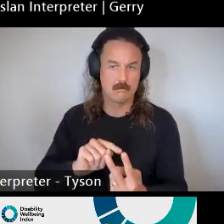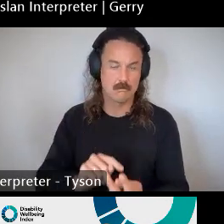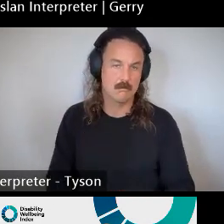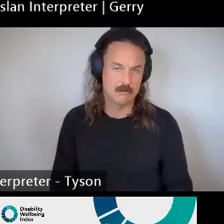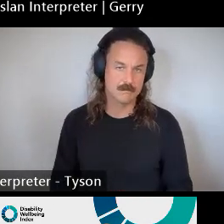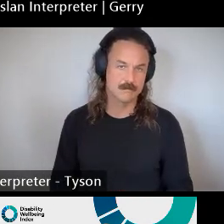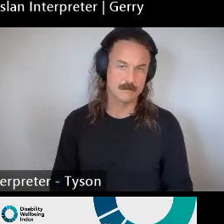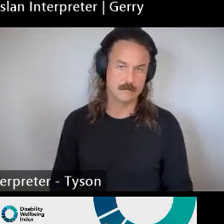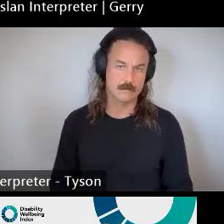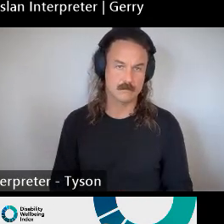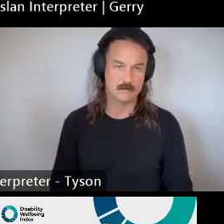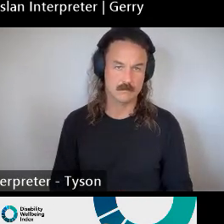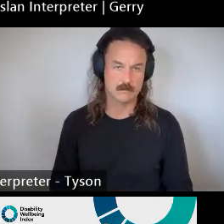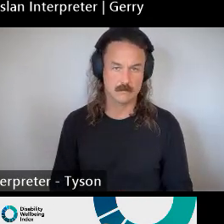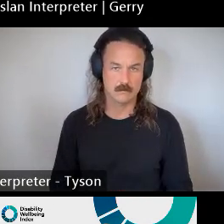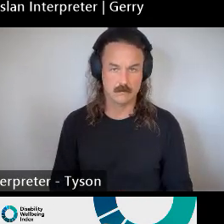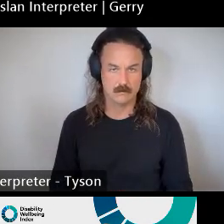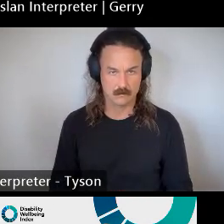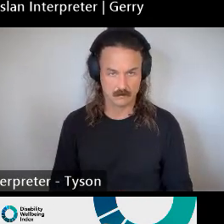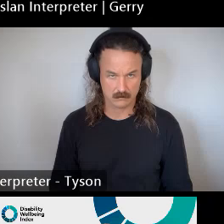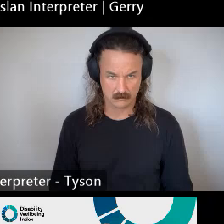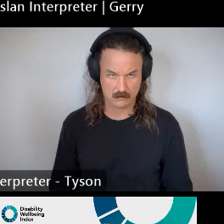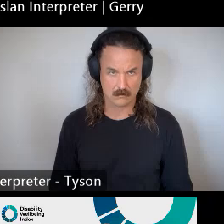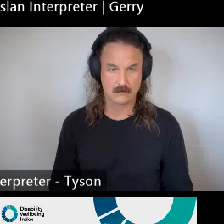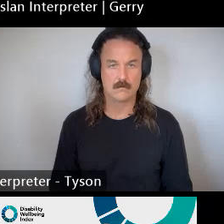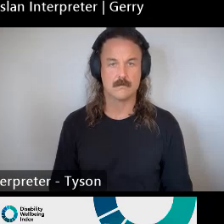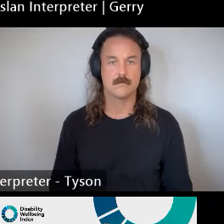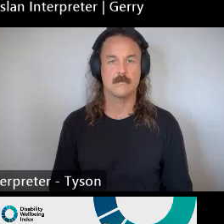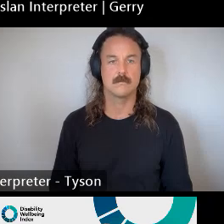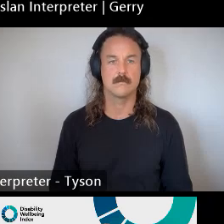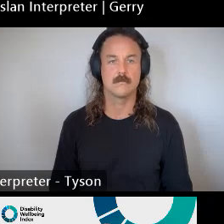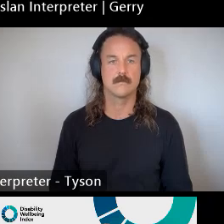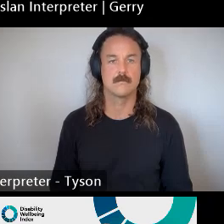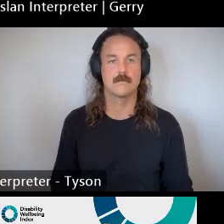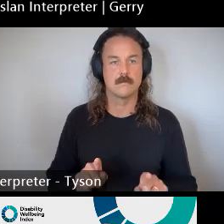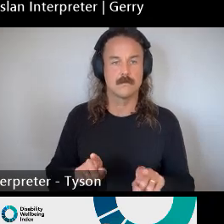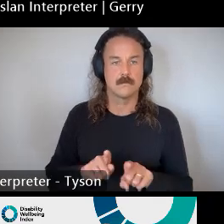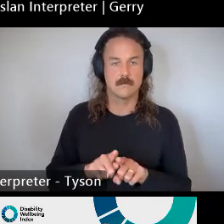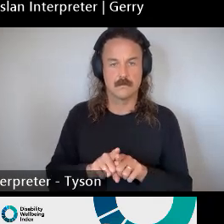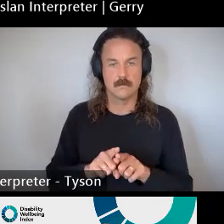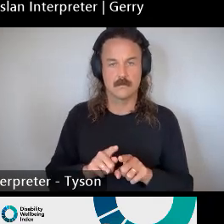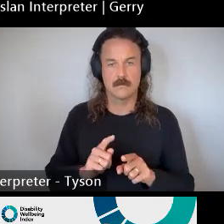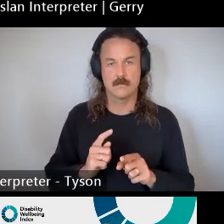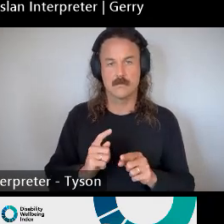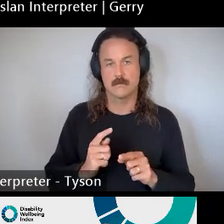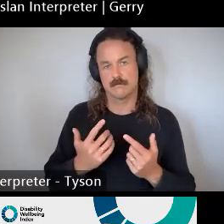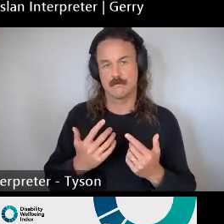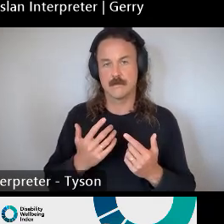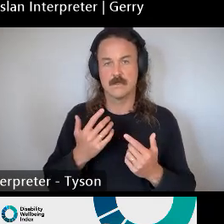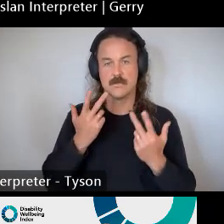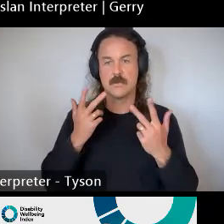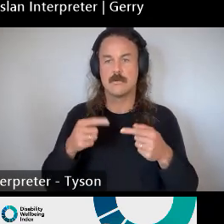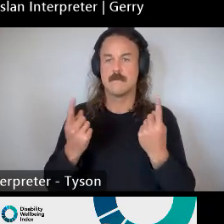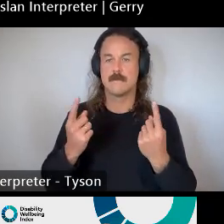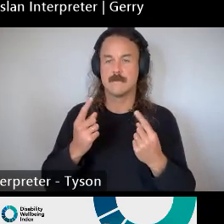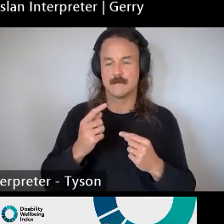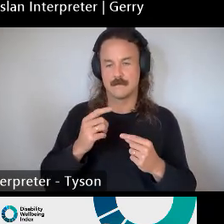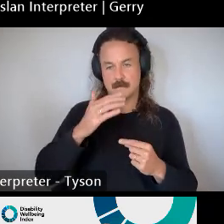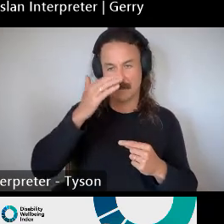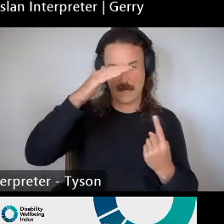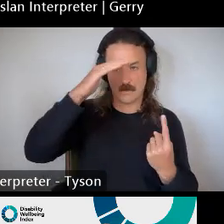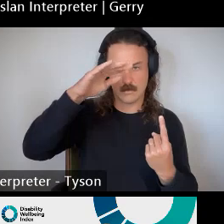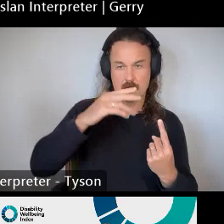conducted separately between adults, which here we define as 25 years and above, and the young adults,